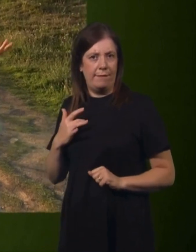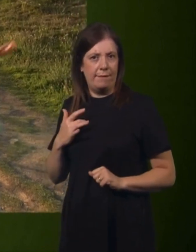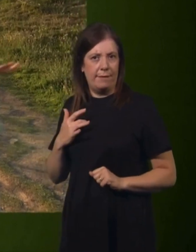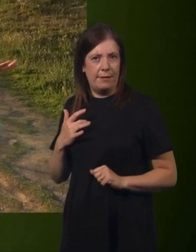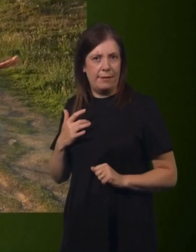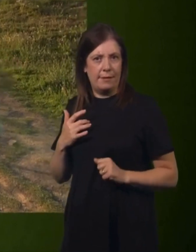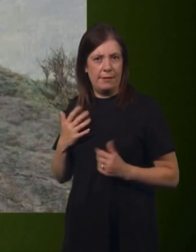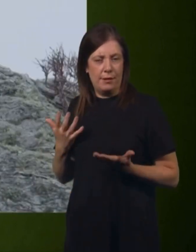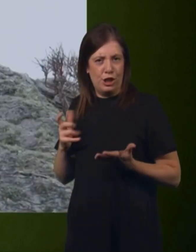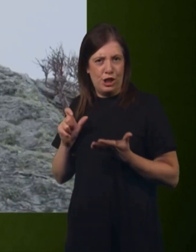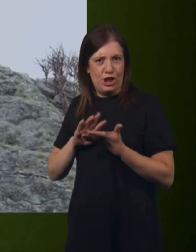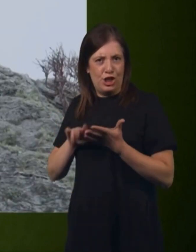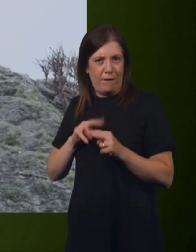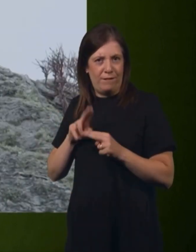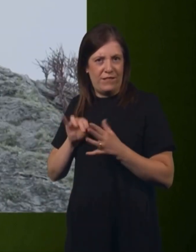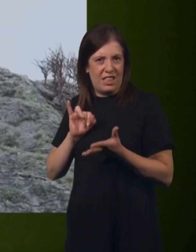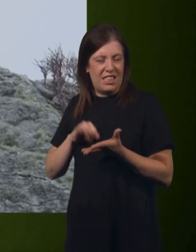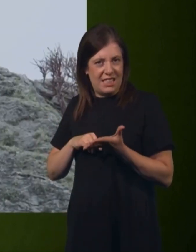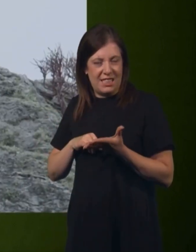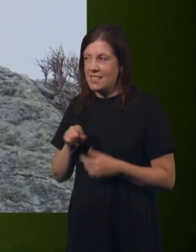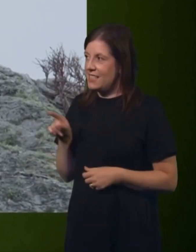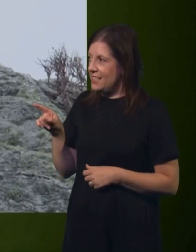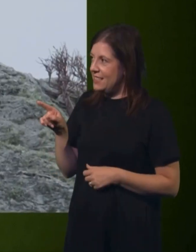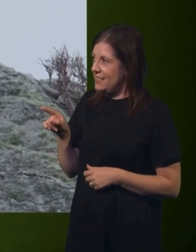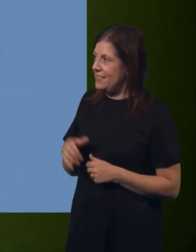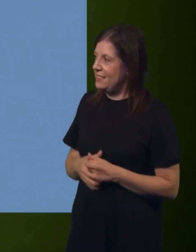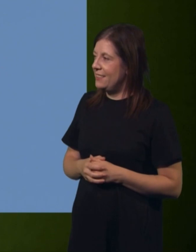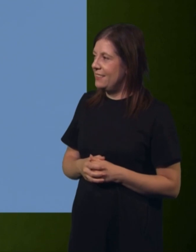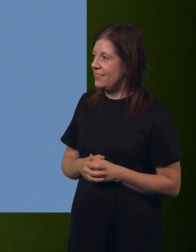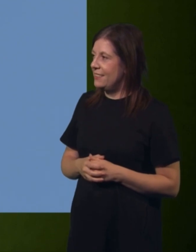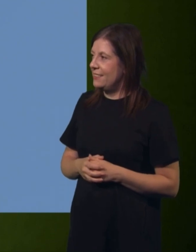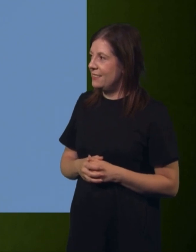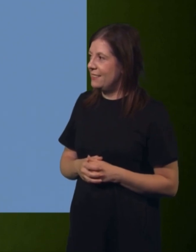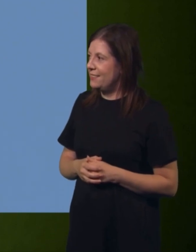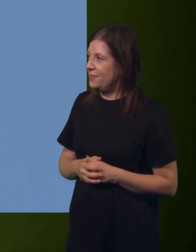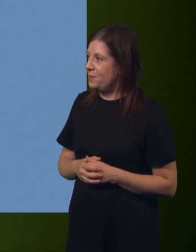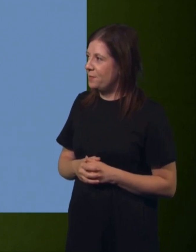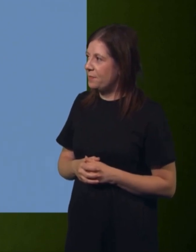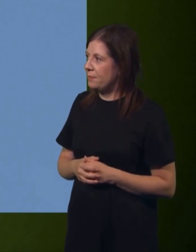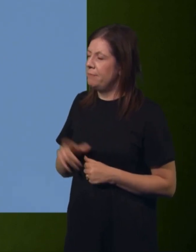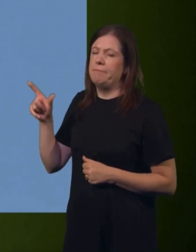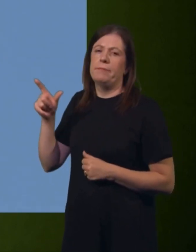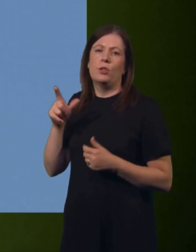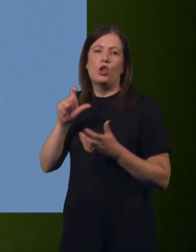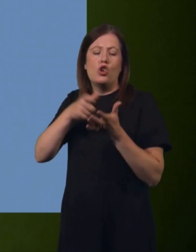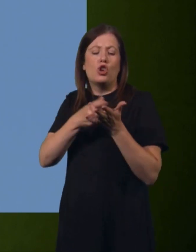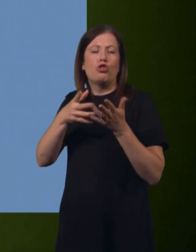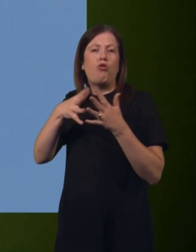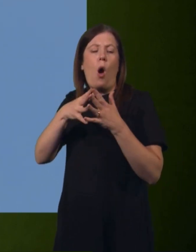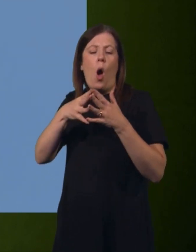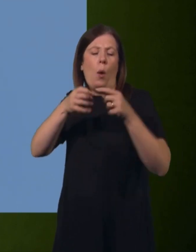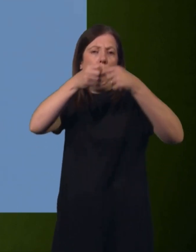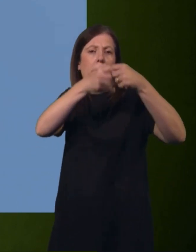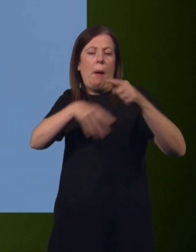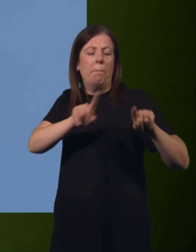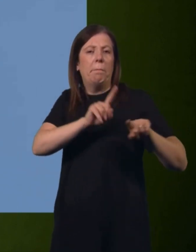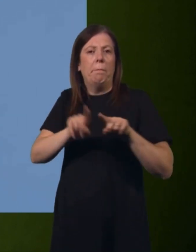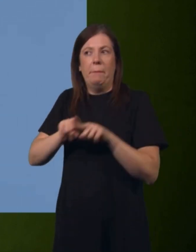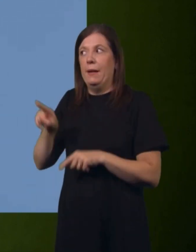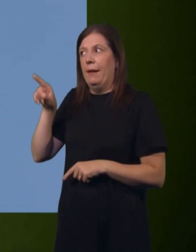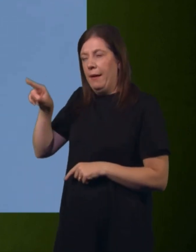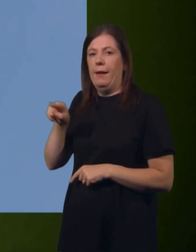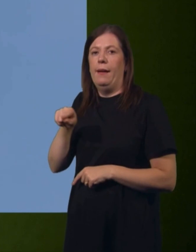are choughs. They're brilliant birds, absolutely striking birds, a member of the crow family, the only one with a red